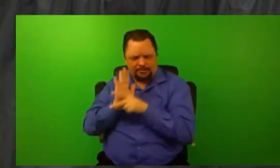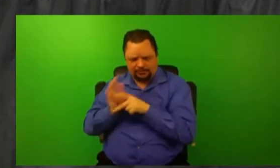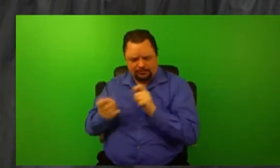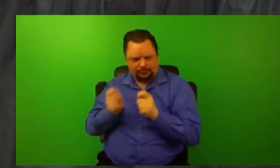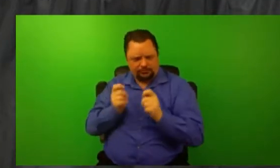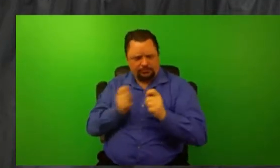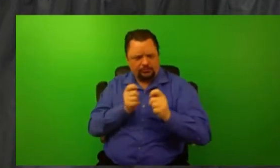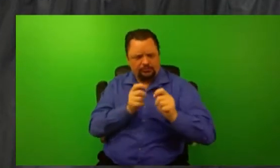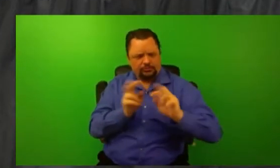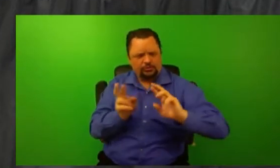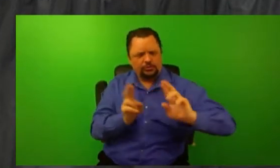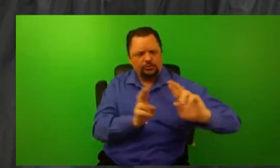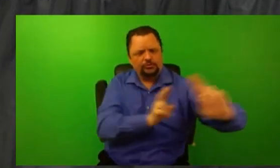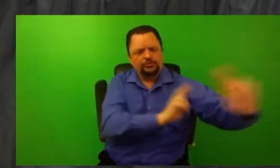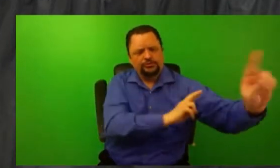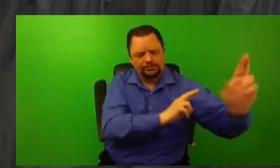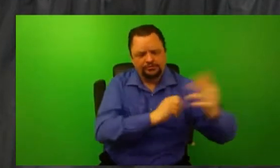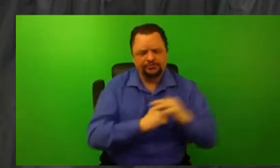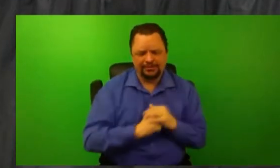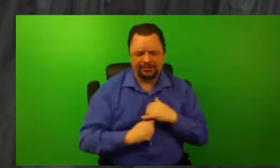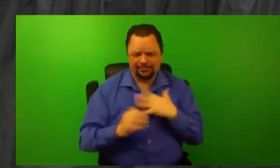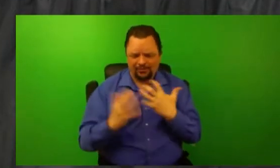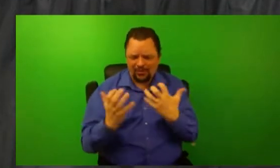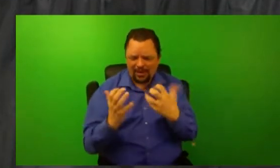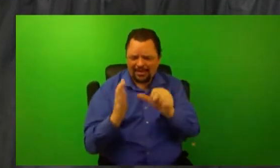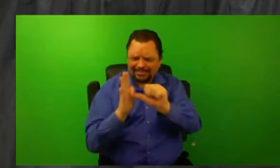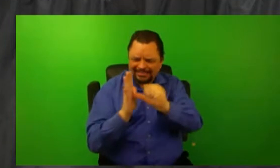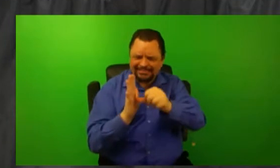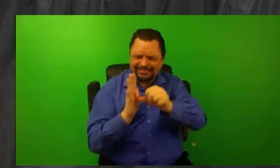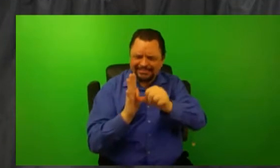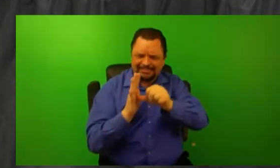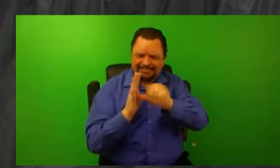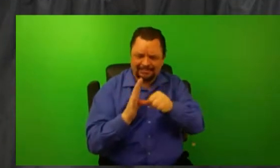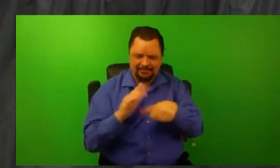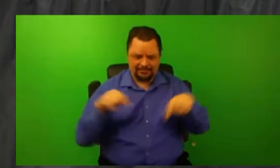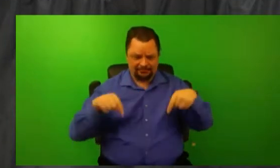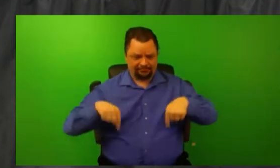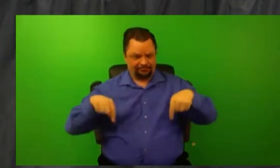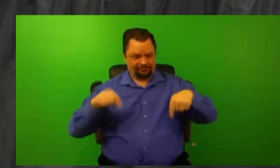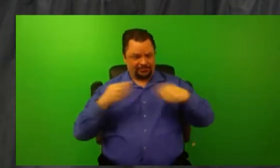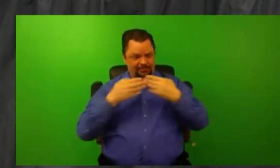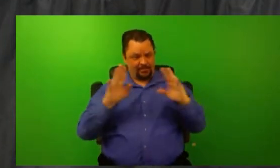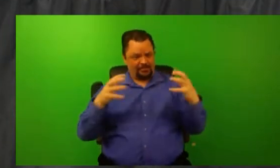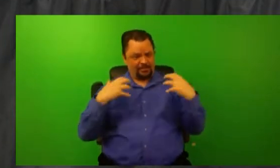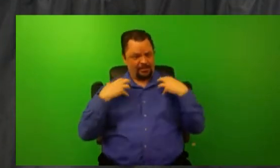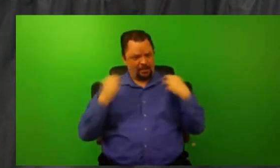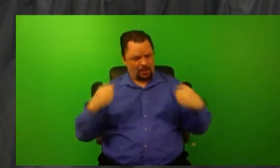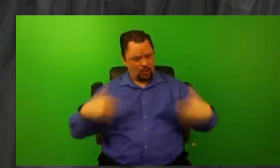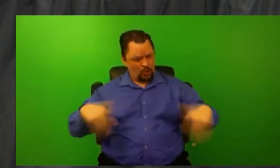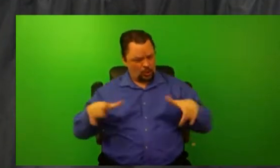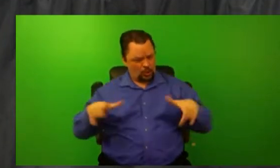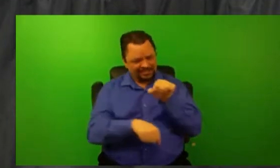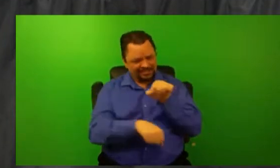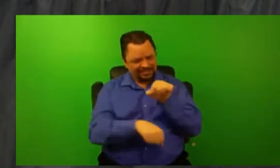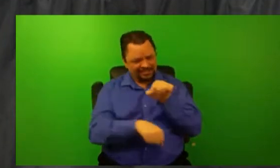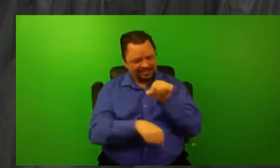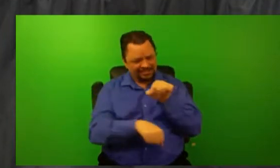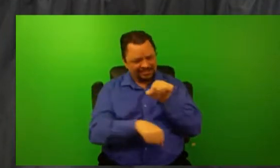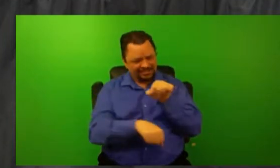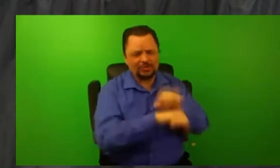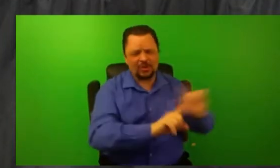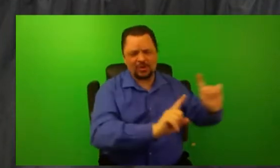also reemphasize the fact that public health has a lot to do. We've got a lot of usual activities that